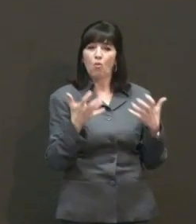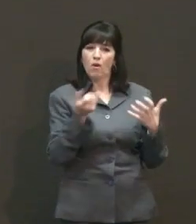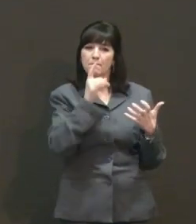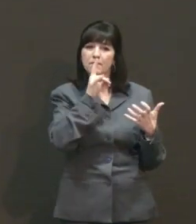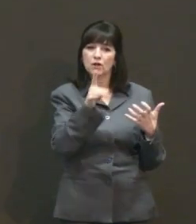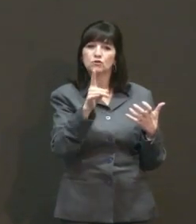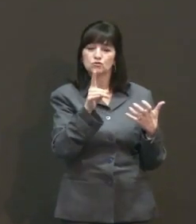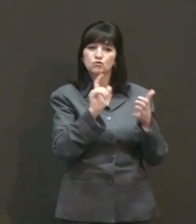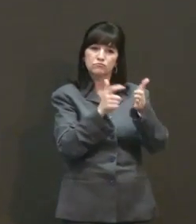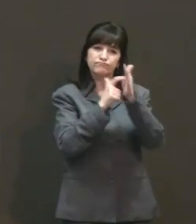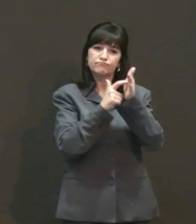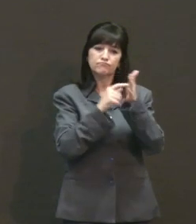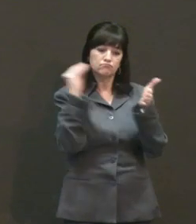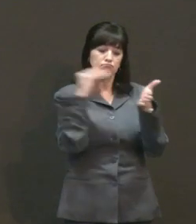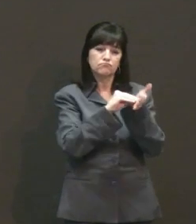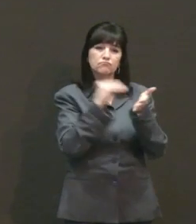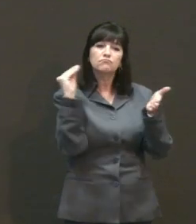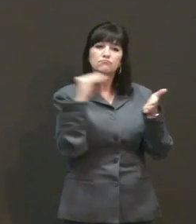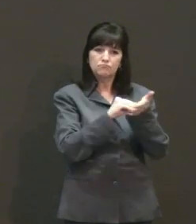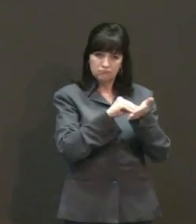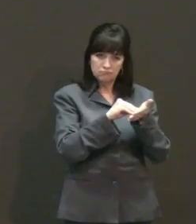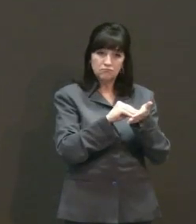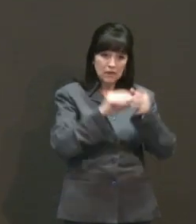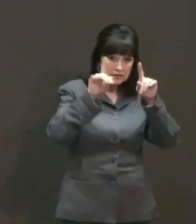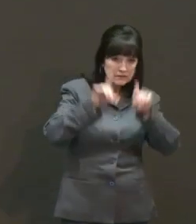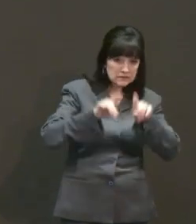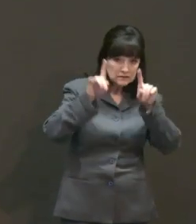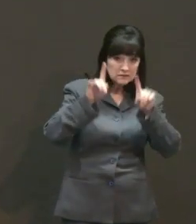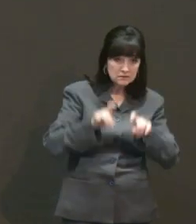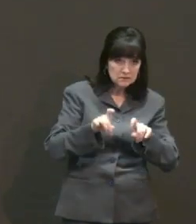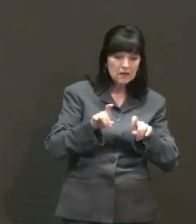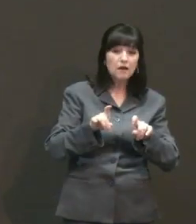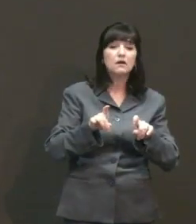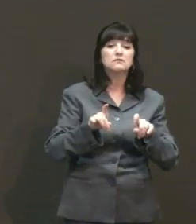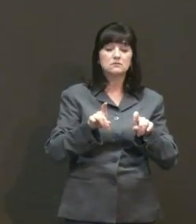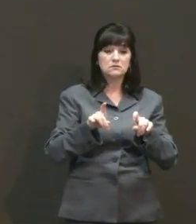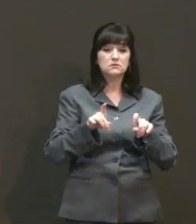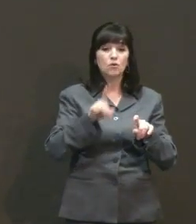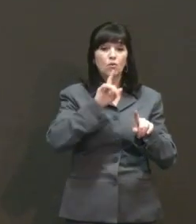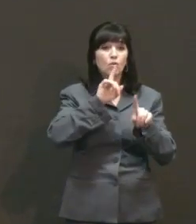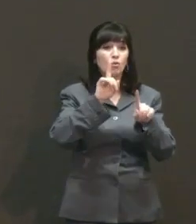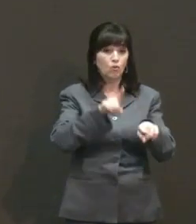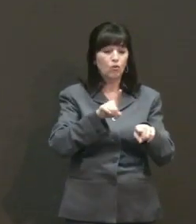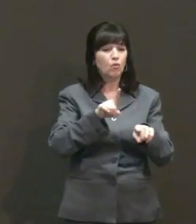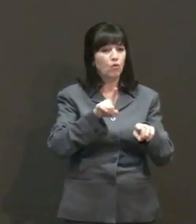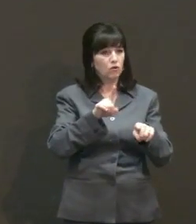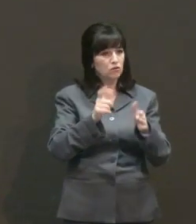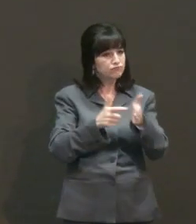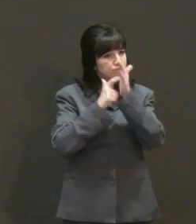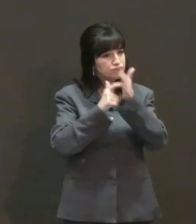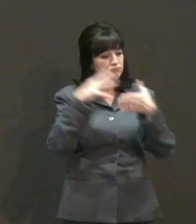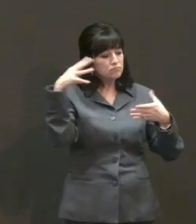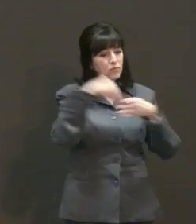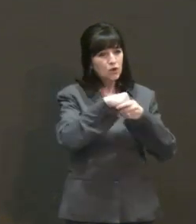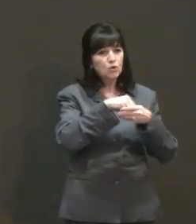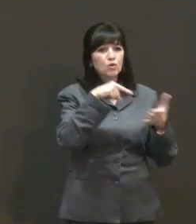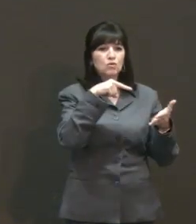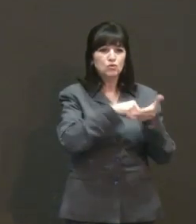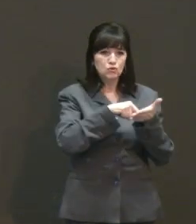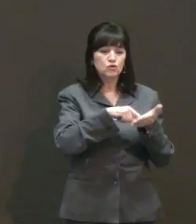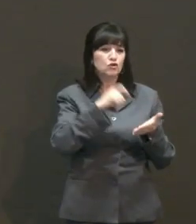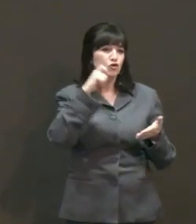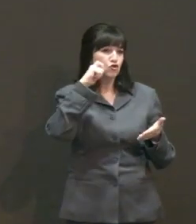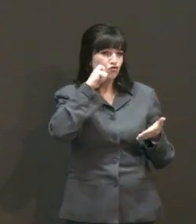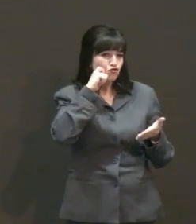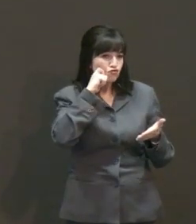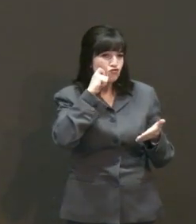is a requirement that any provider who is ordering COVID-19 tests must include race and ethnicity